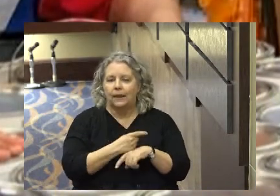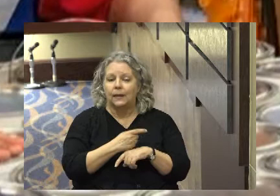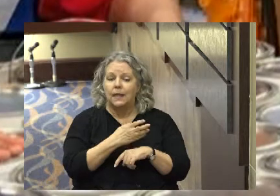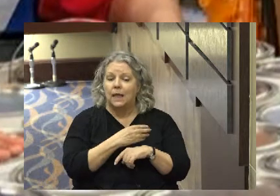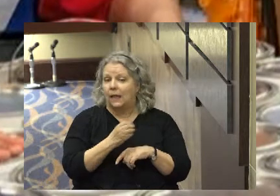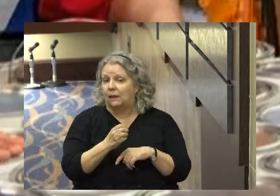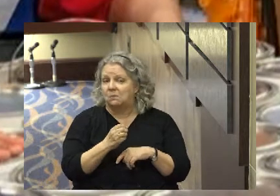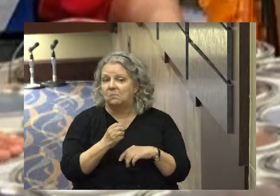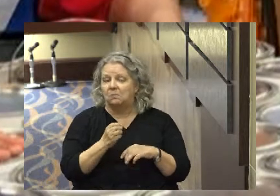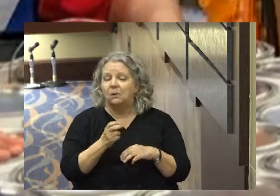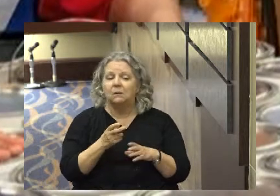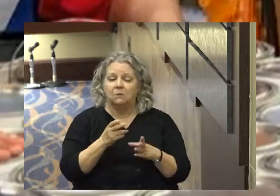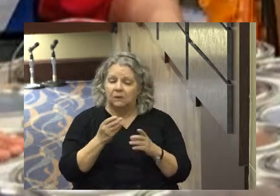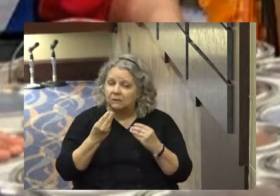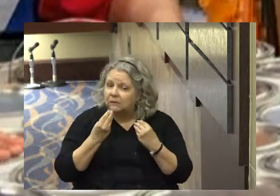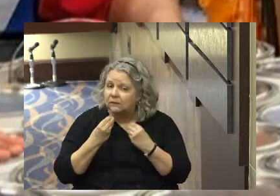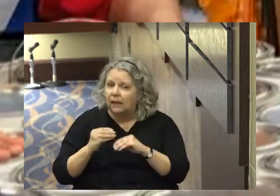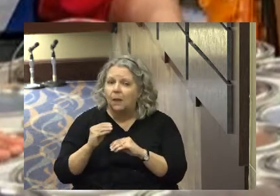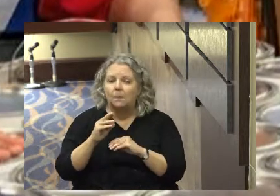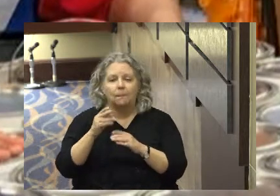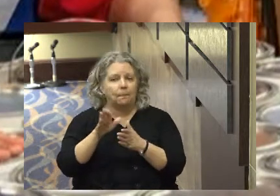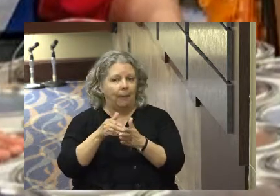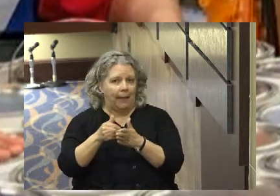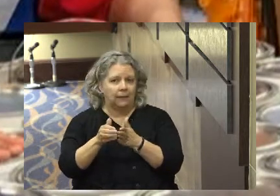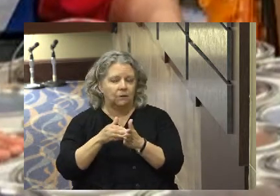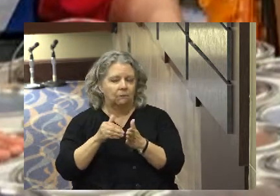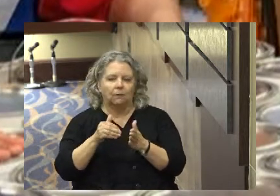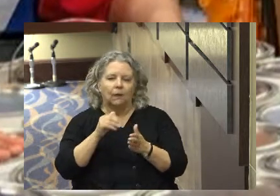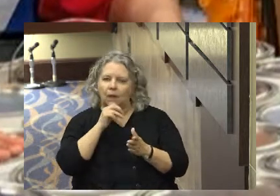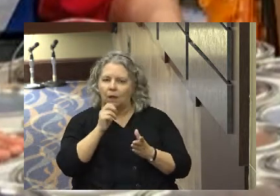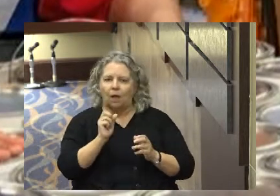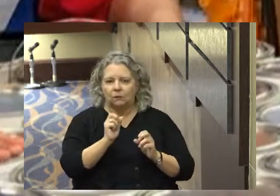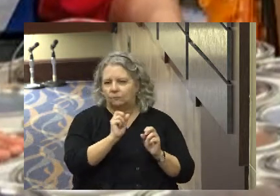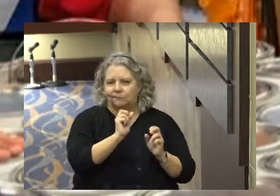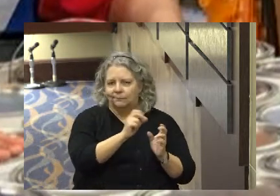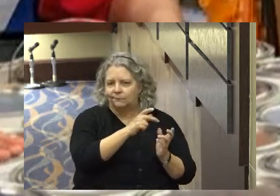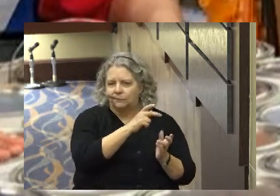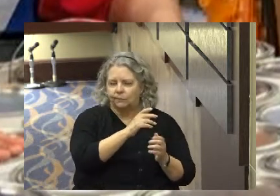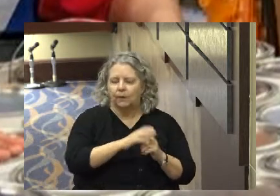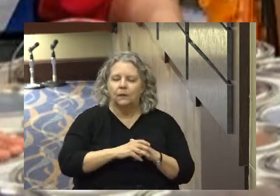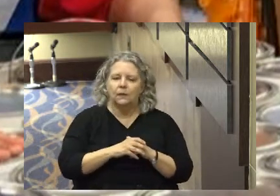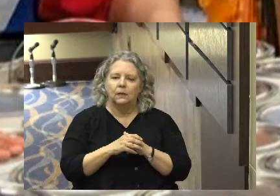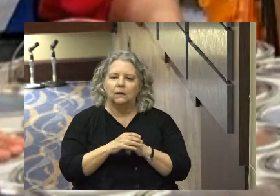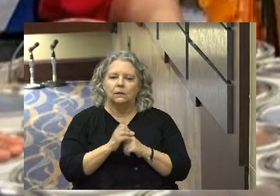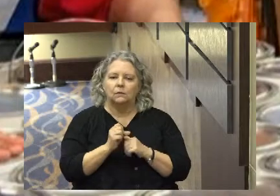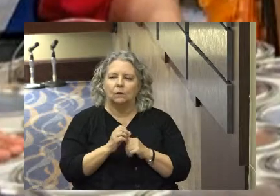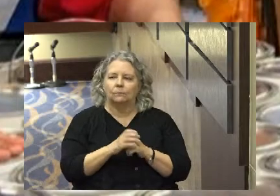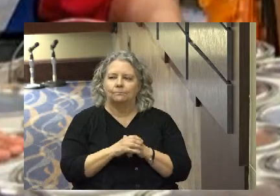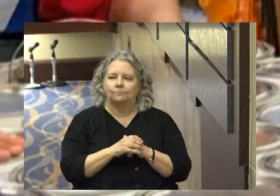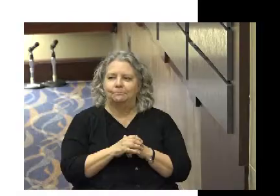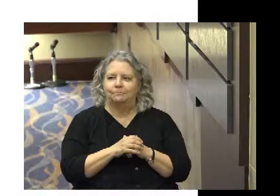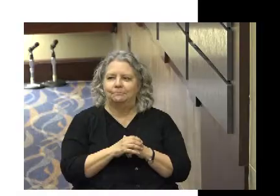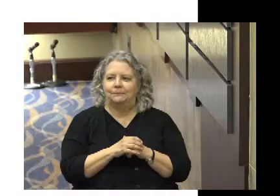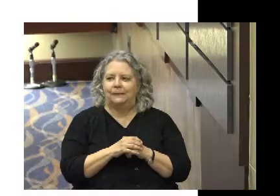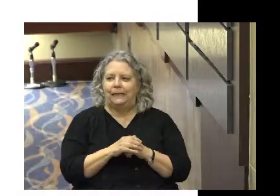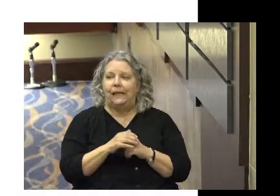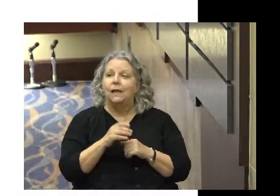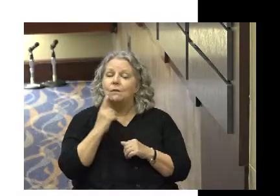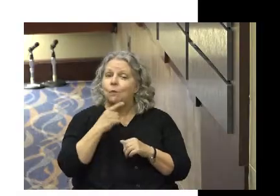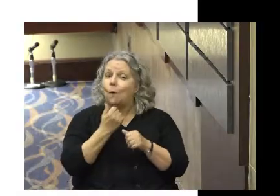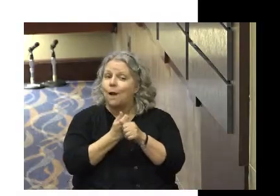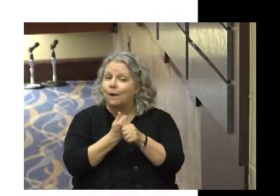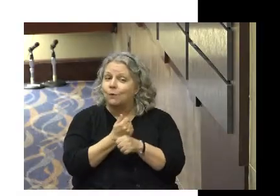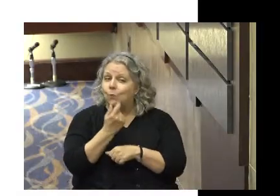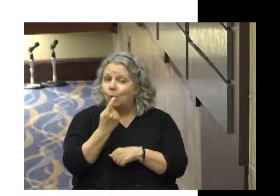the Restore. The Restore celebrated 20 years in business this summer. As for everyone in the